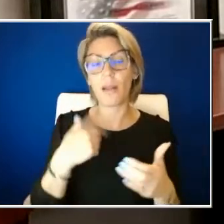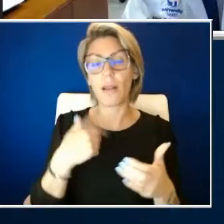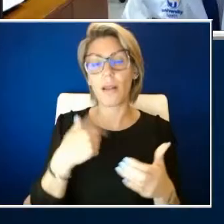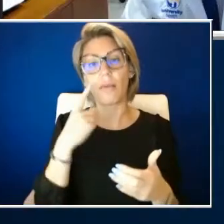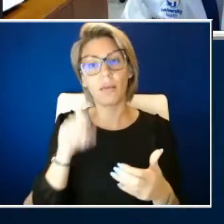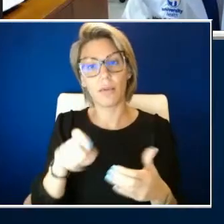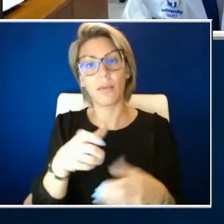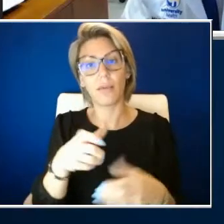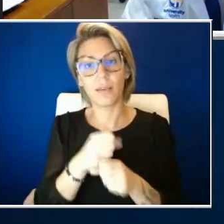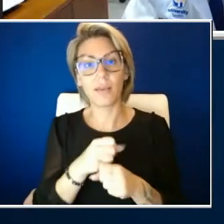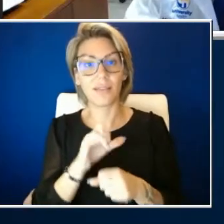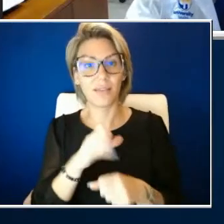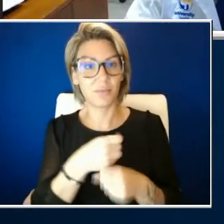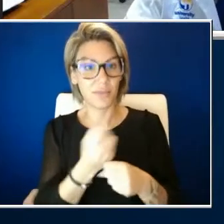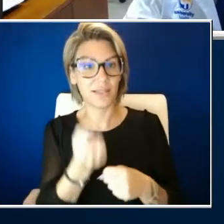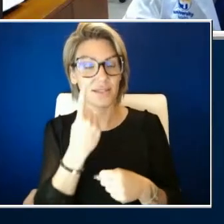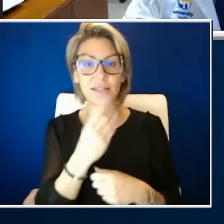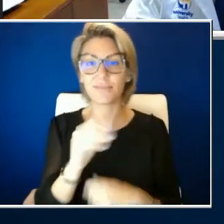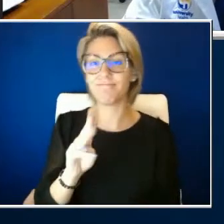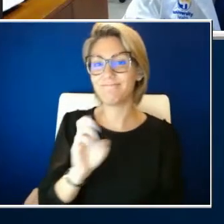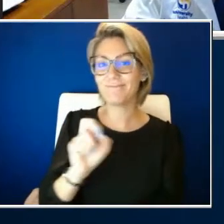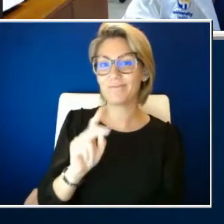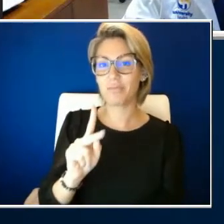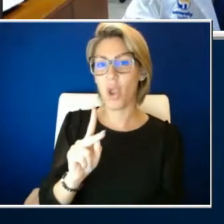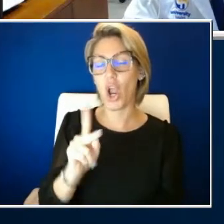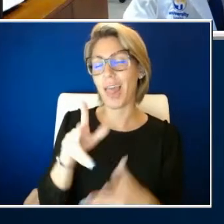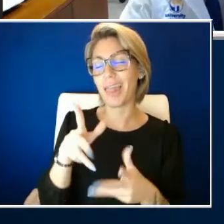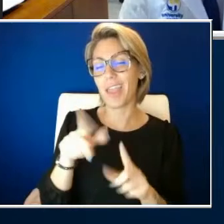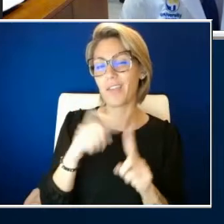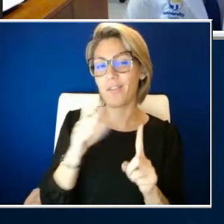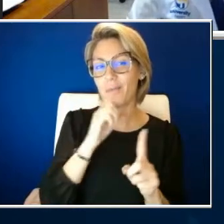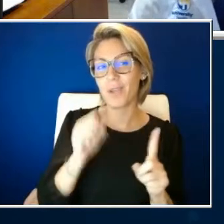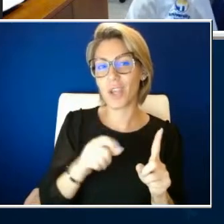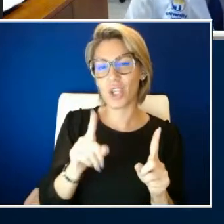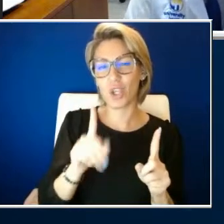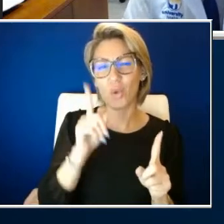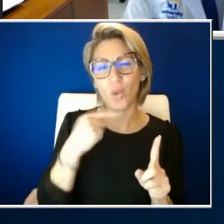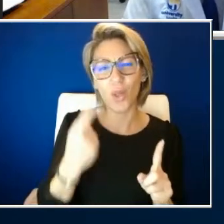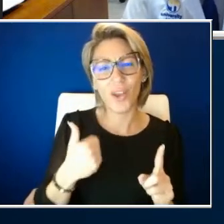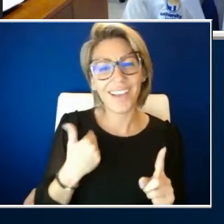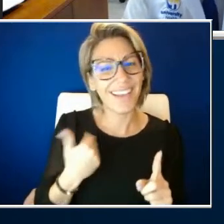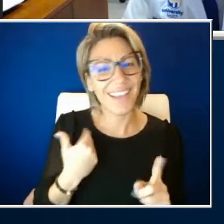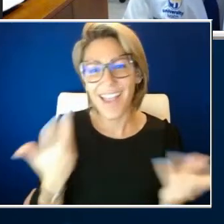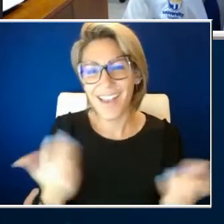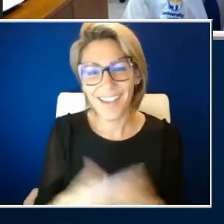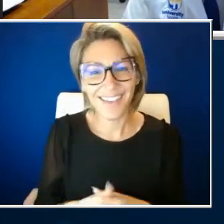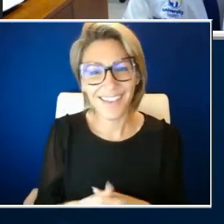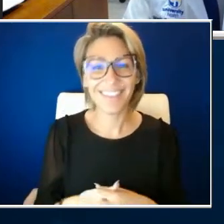And Mark, I guess I left you out of the age equation. You look so darn young there, sir.